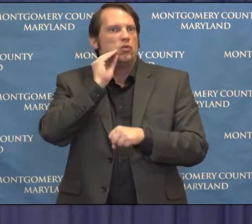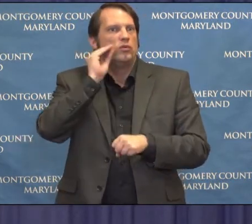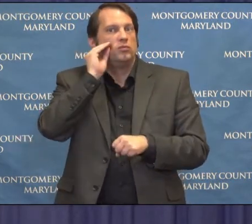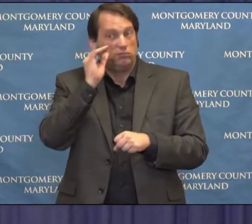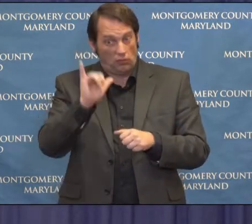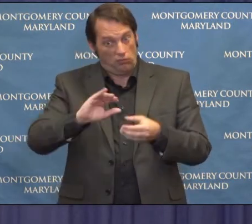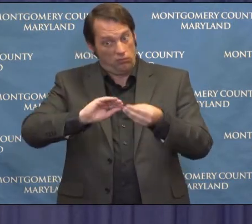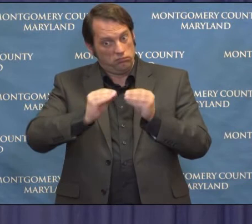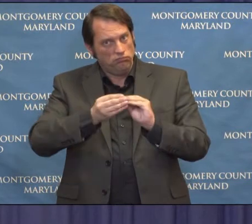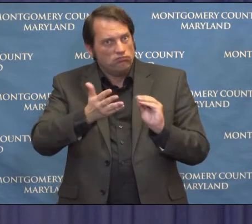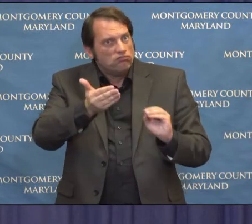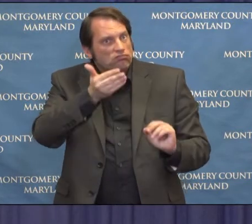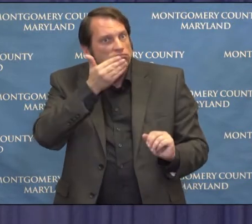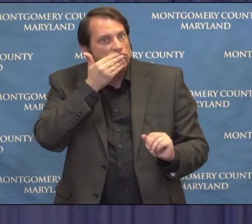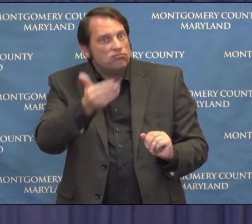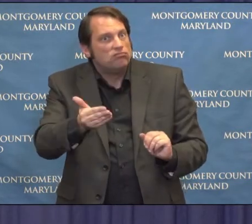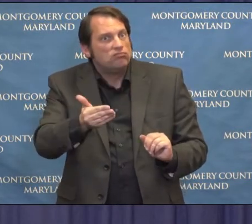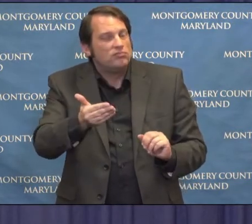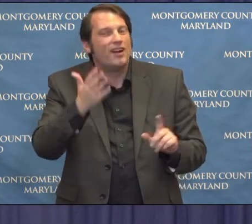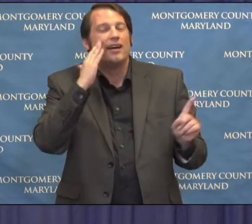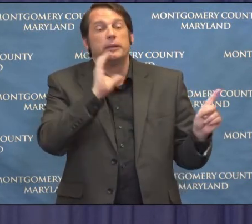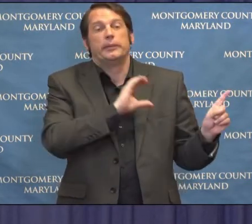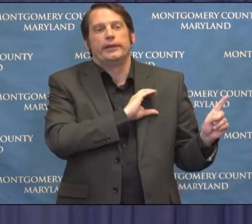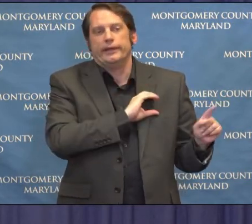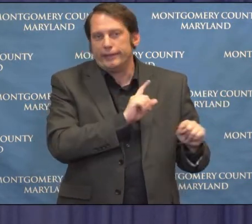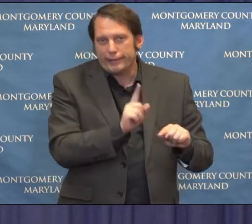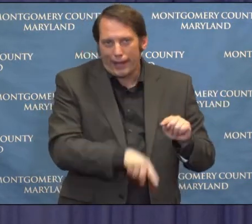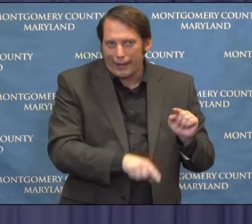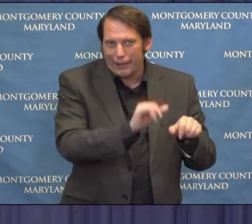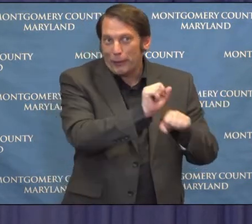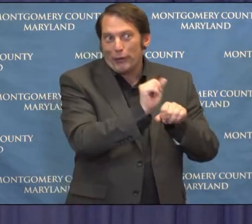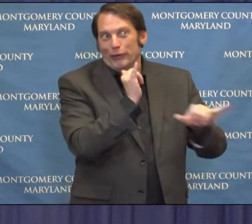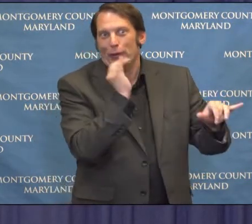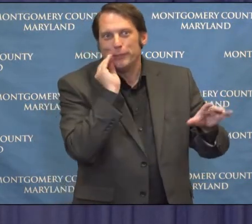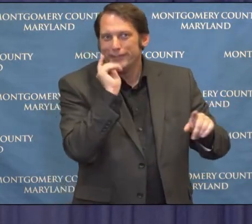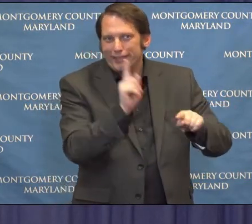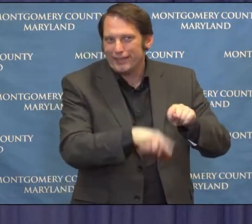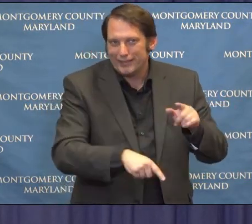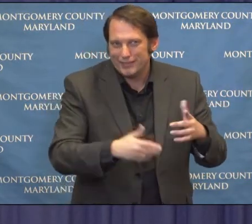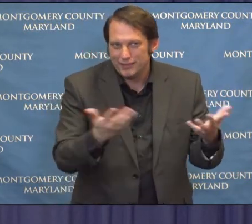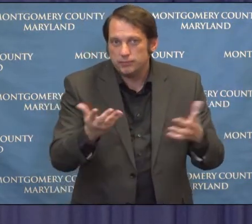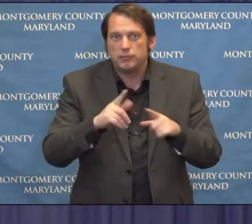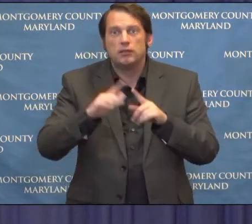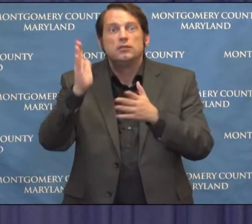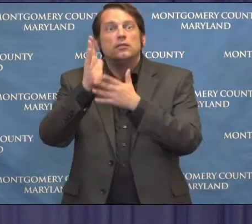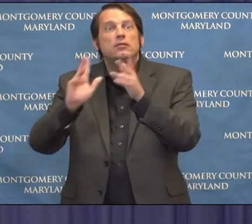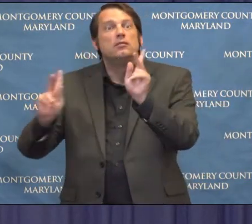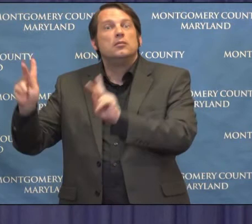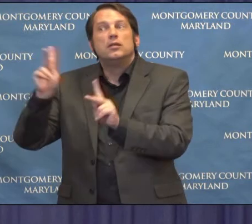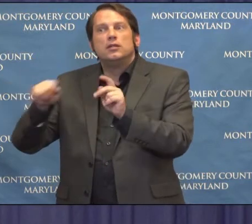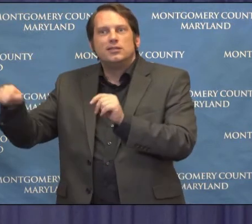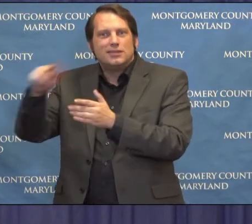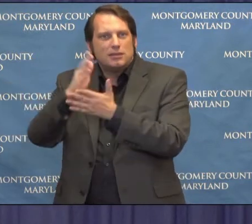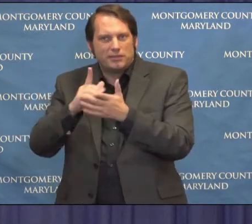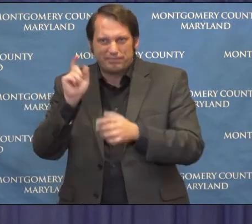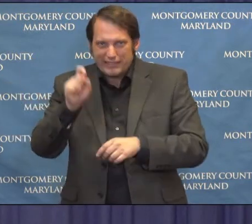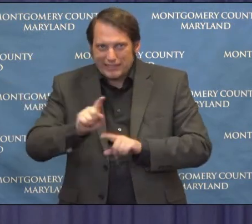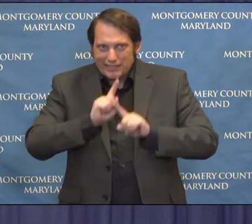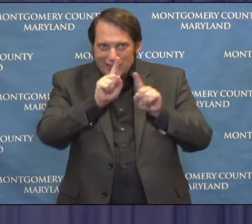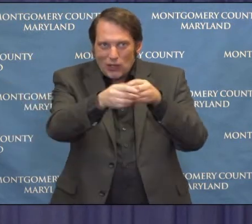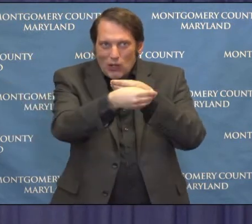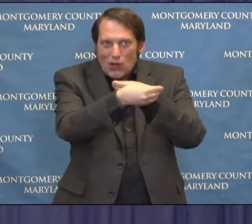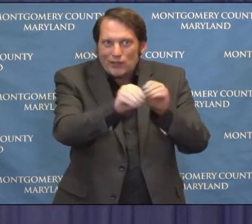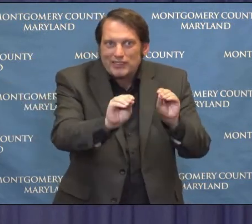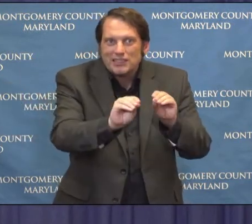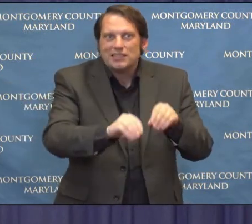and the social workers who have to run calls can't telework, and the people who have to be in offices and talk to people and counsel them and do things